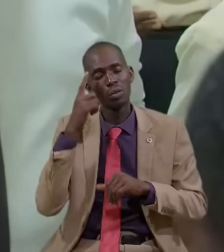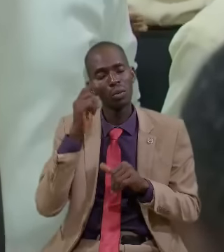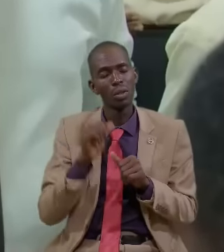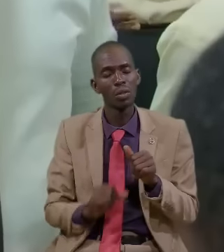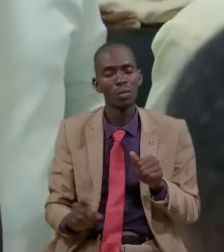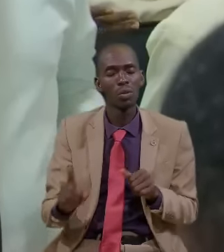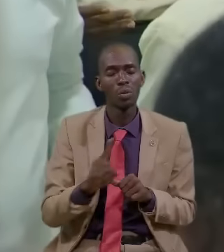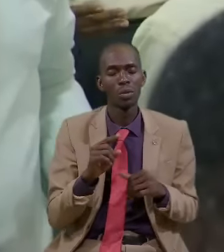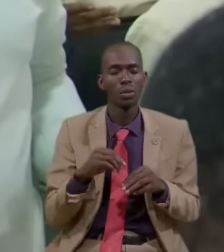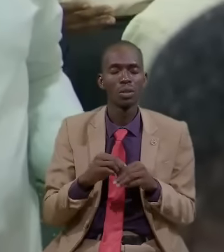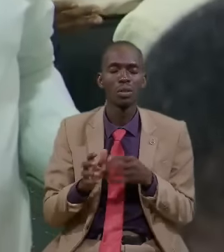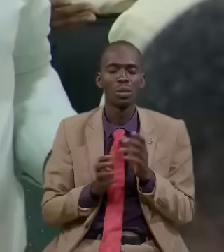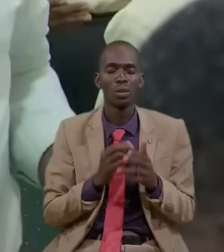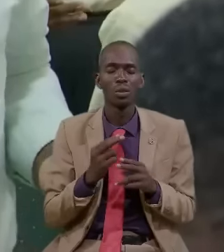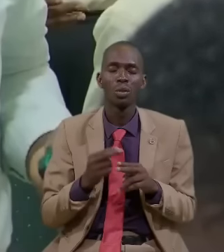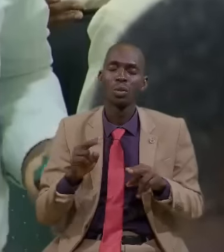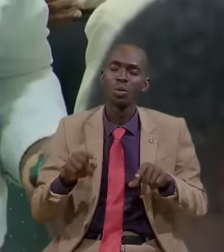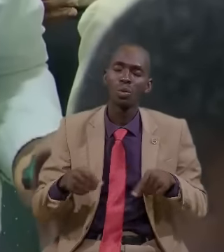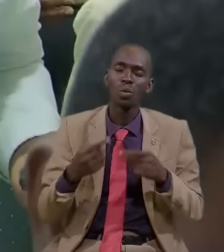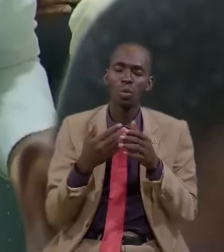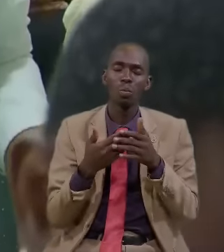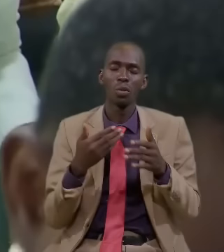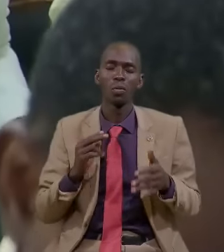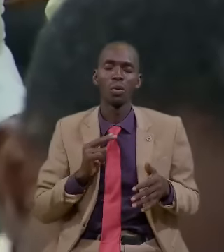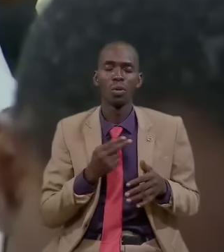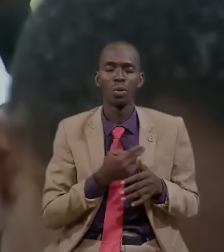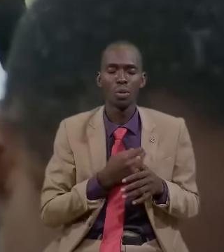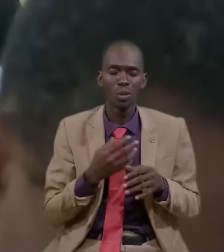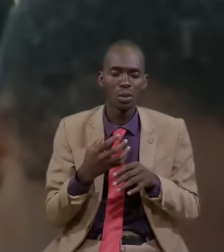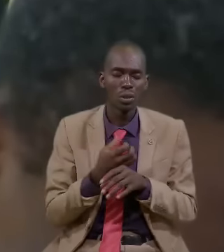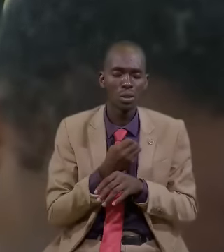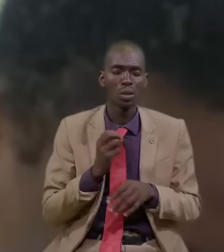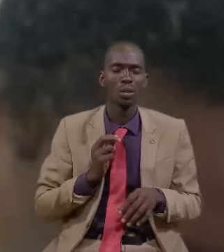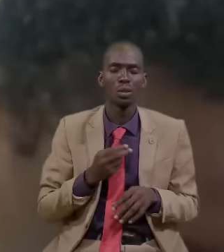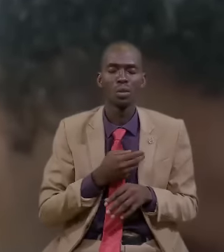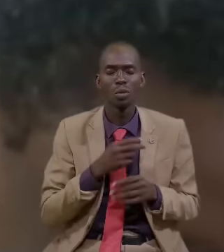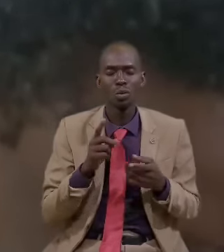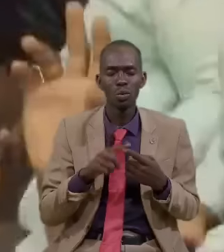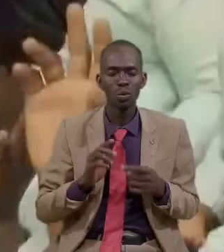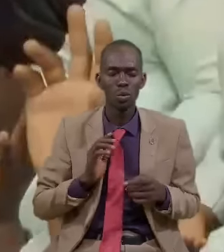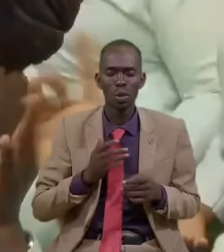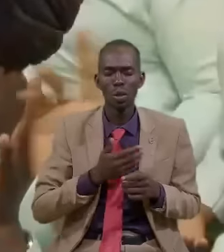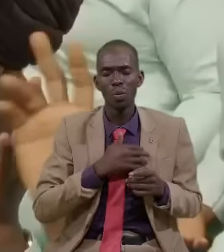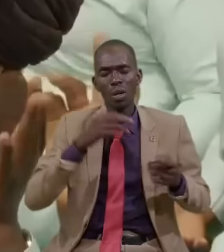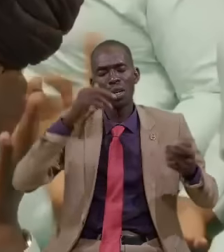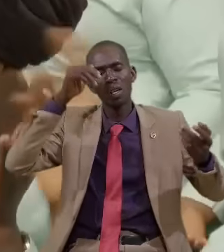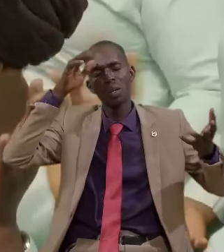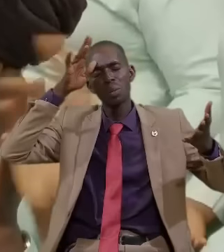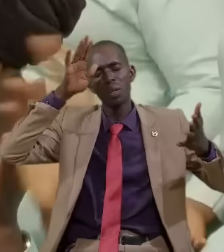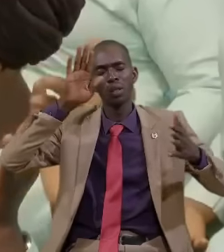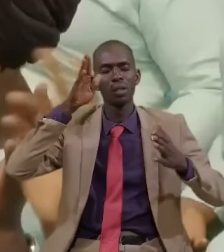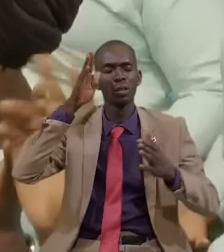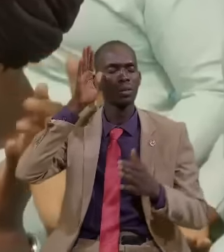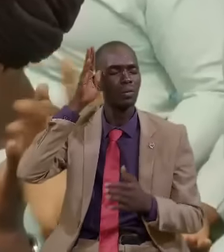Go before us, and Lord, take us to our expected destination.